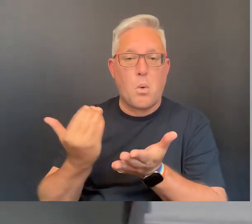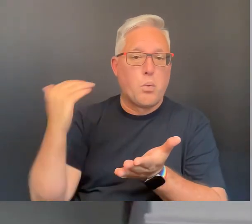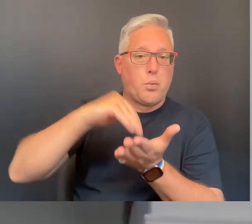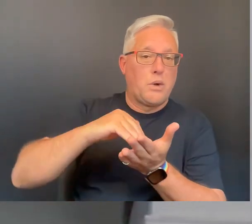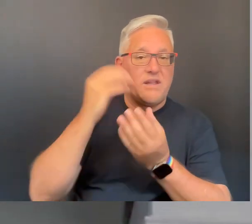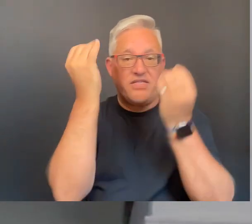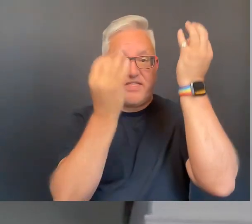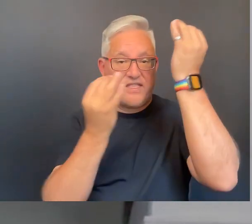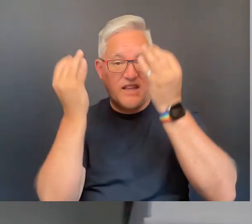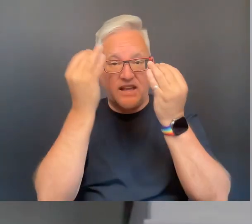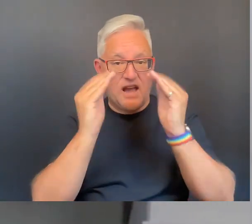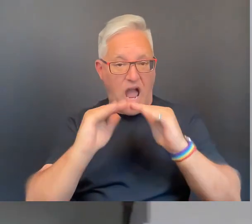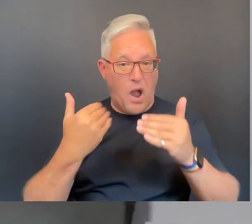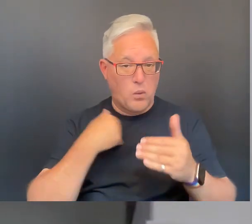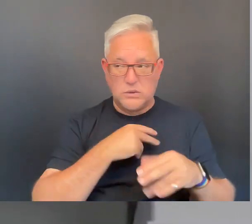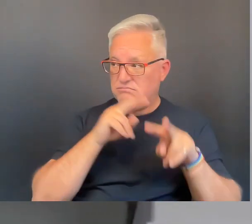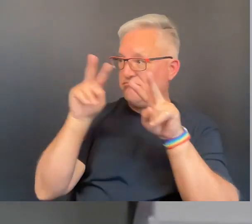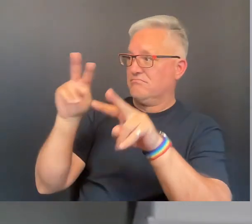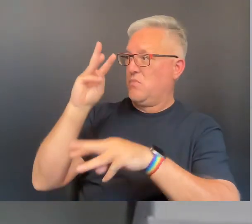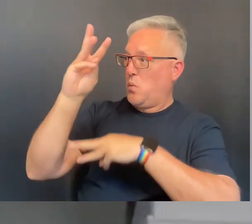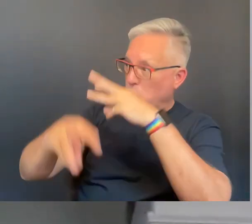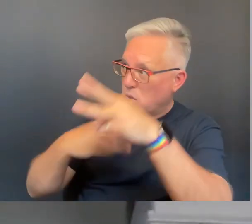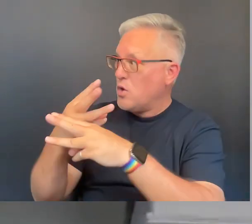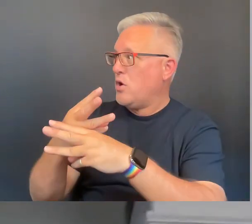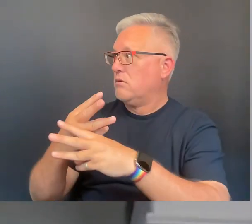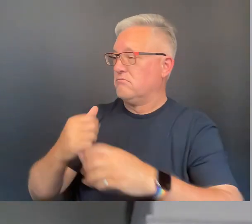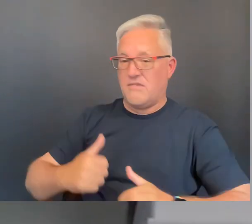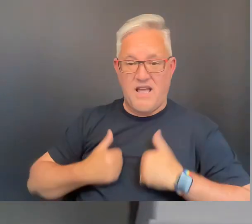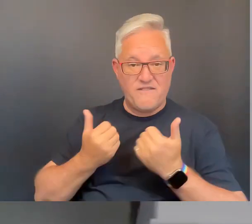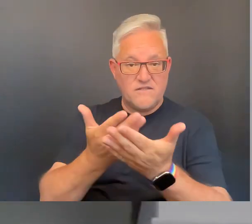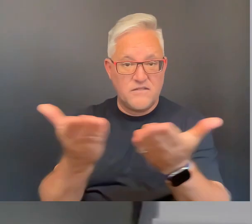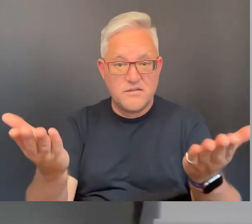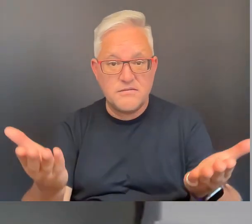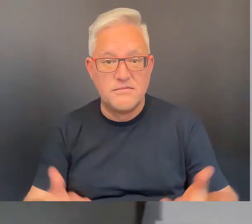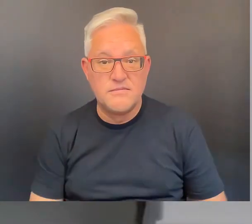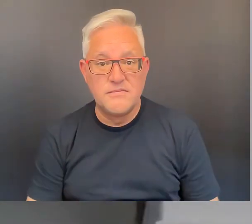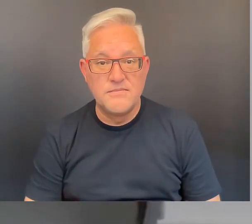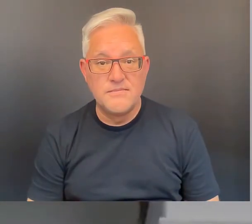our approach to the world and life?